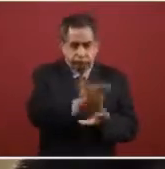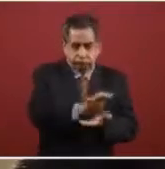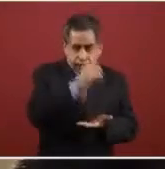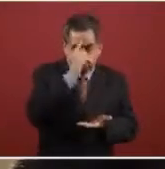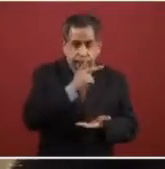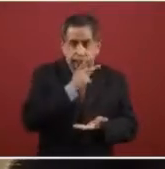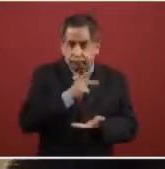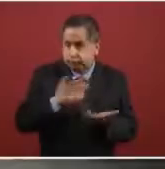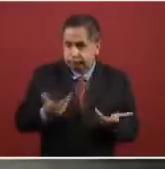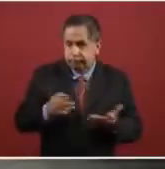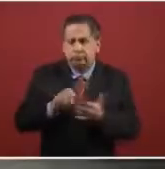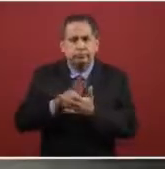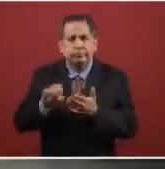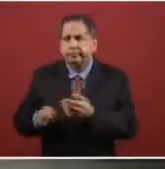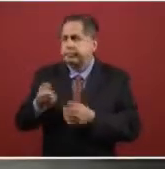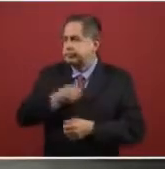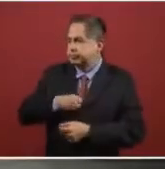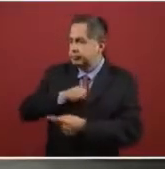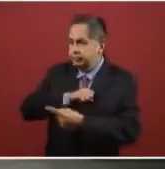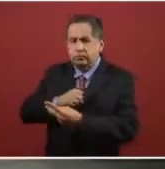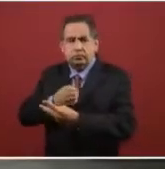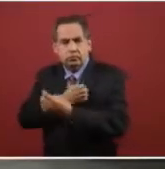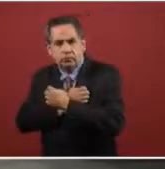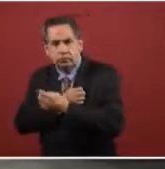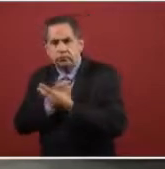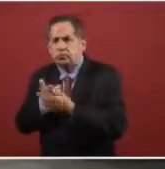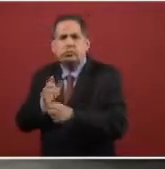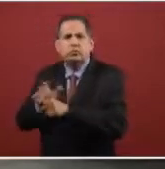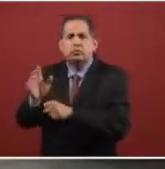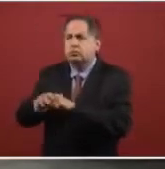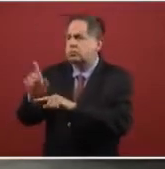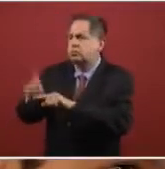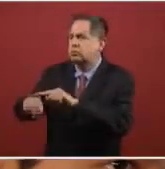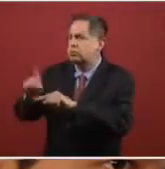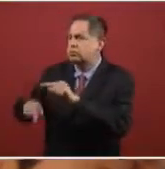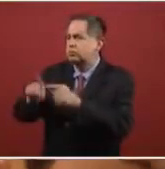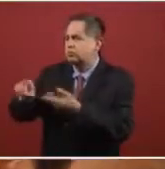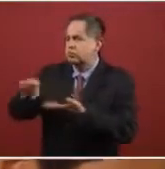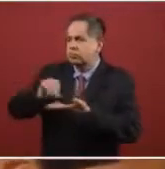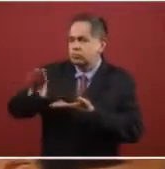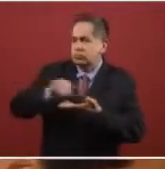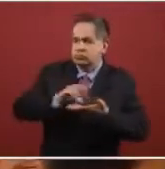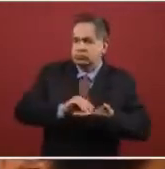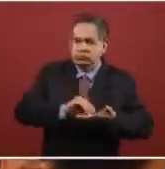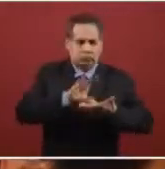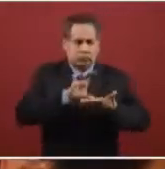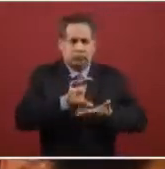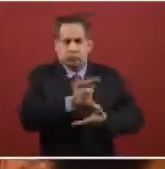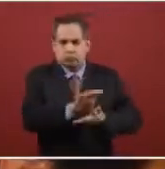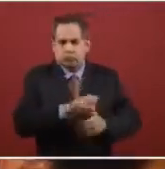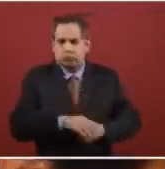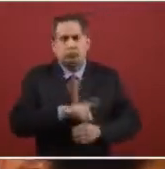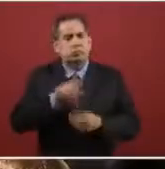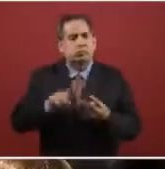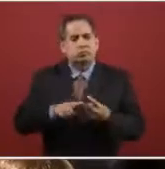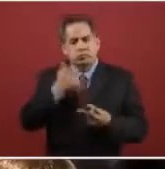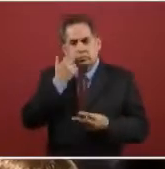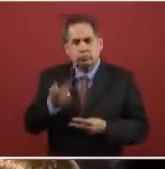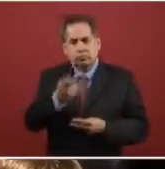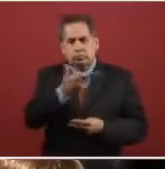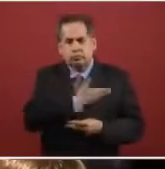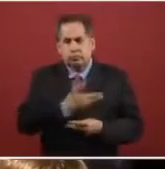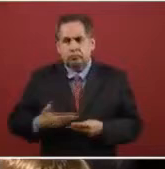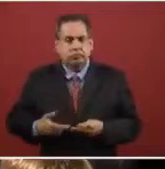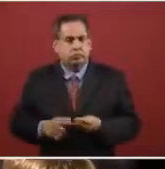how much did they have to take from sectors of education and health and I want to ask the